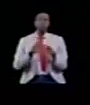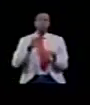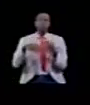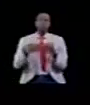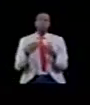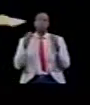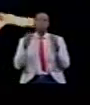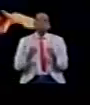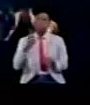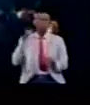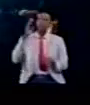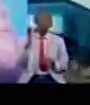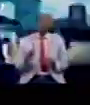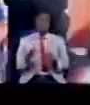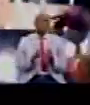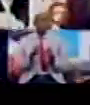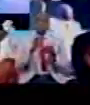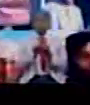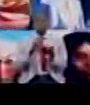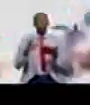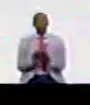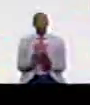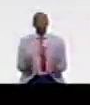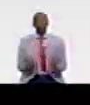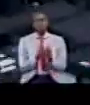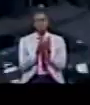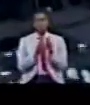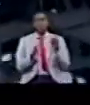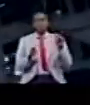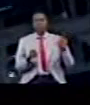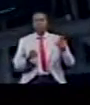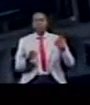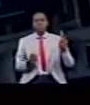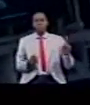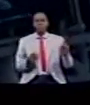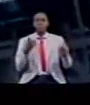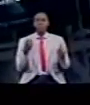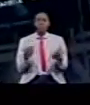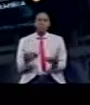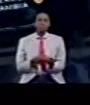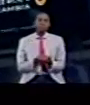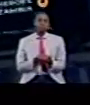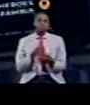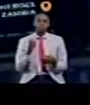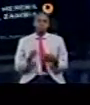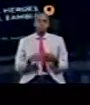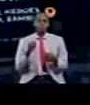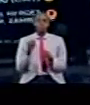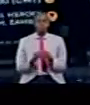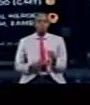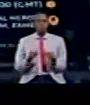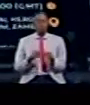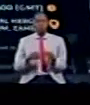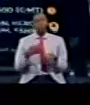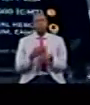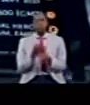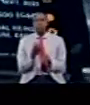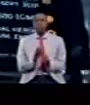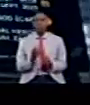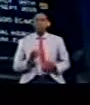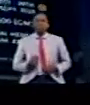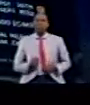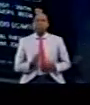Amen. Amen. My children shall be